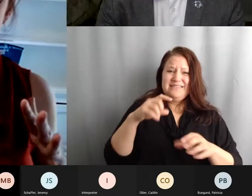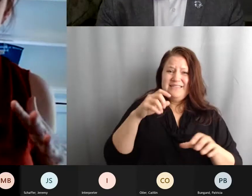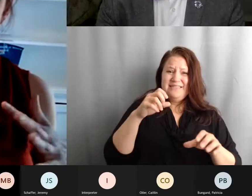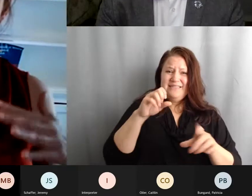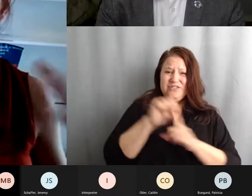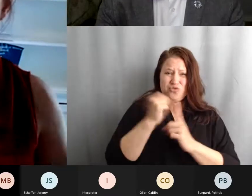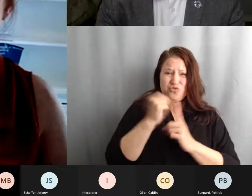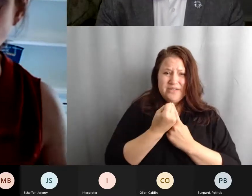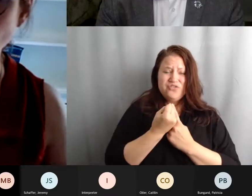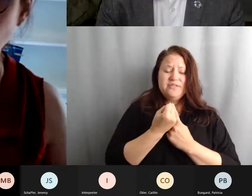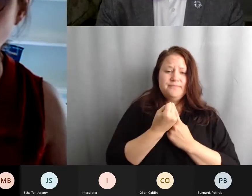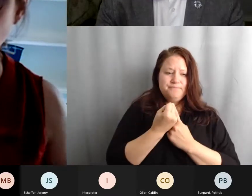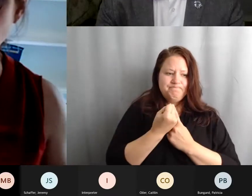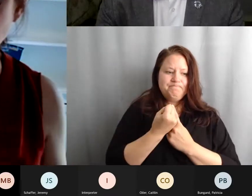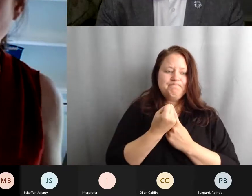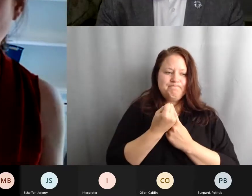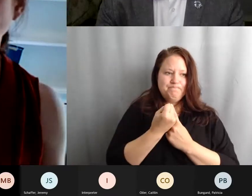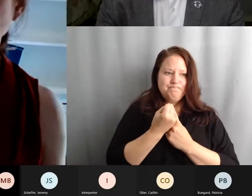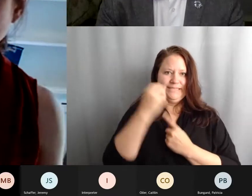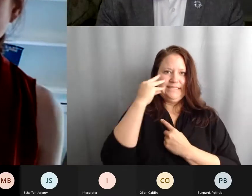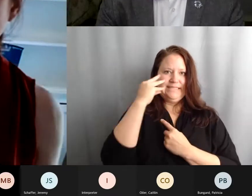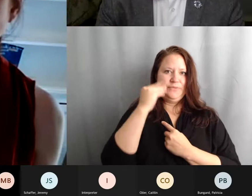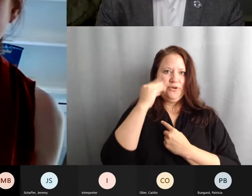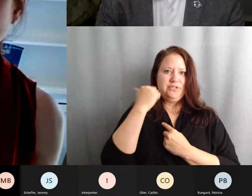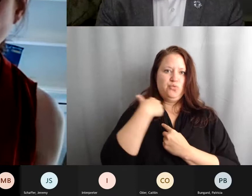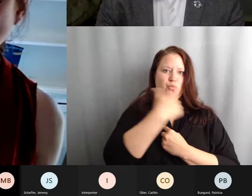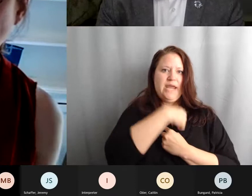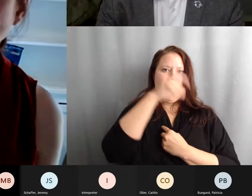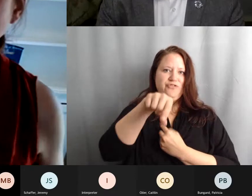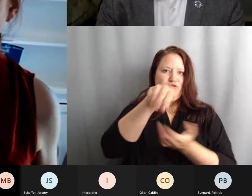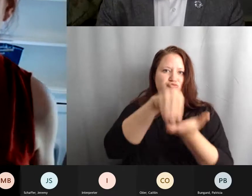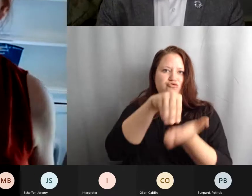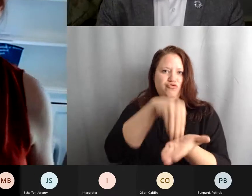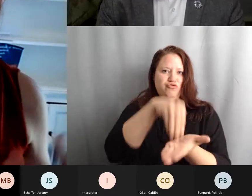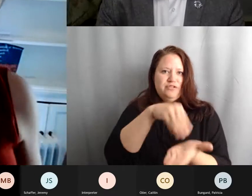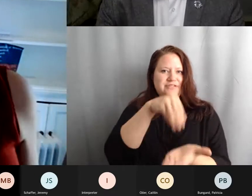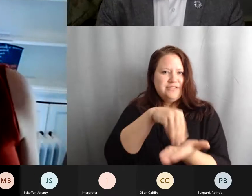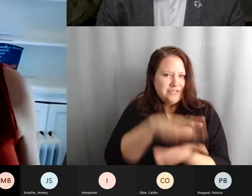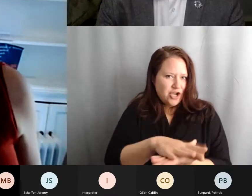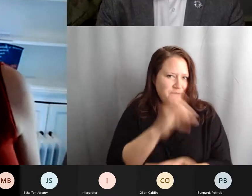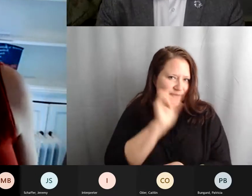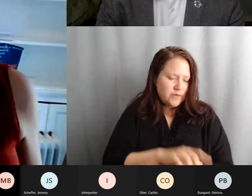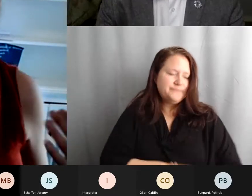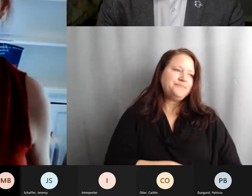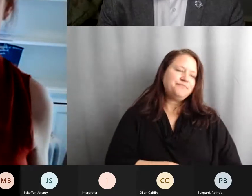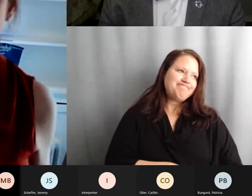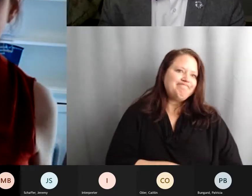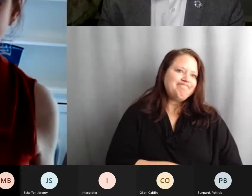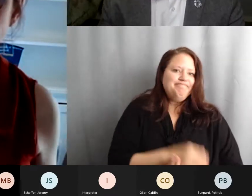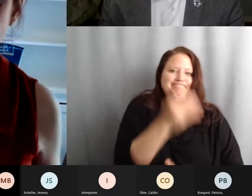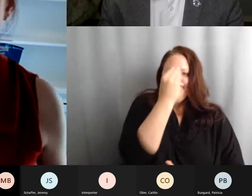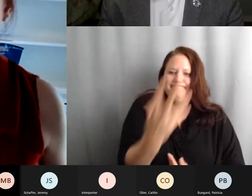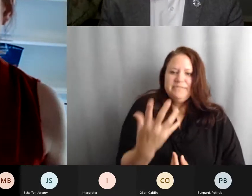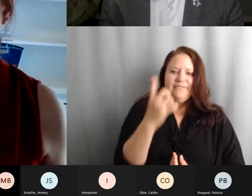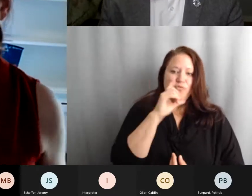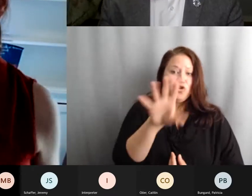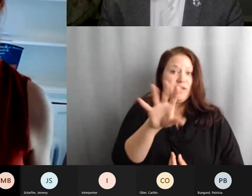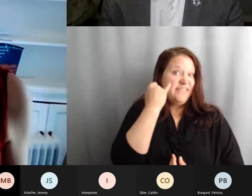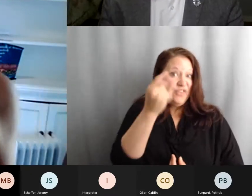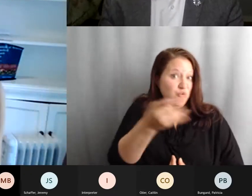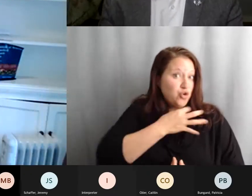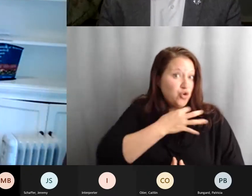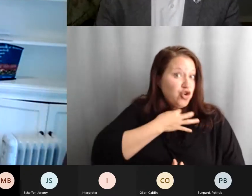where there is an experience that we have to document that for. Just to know for your own